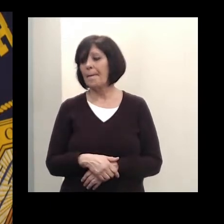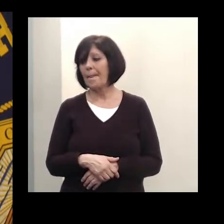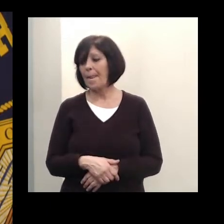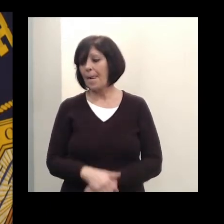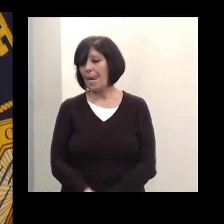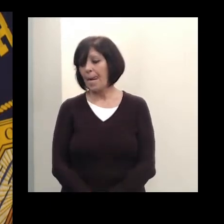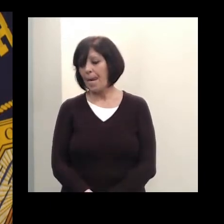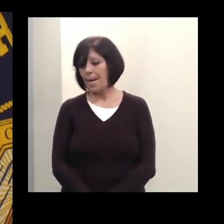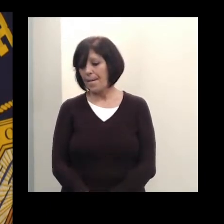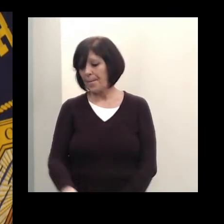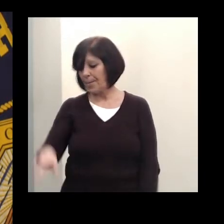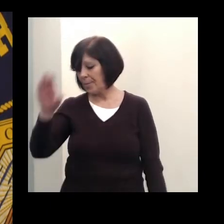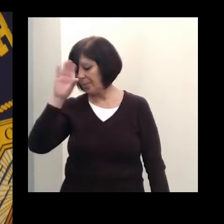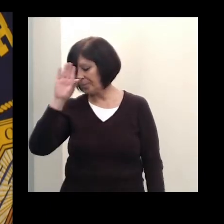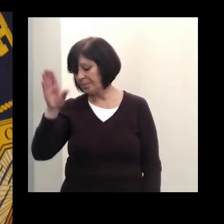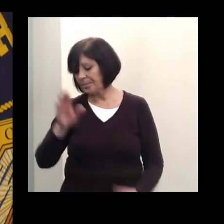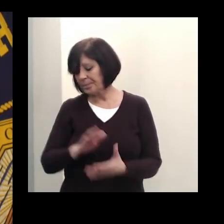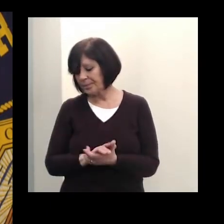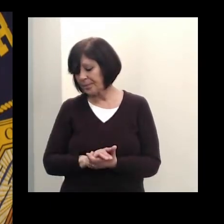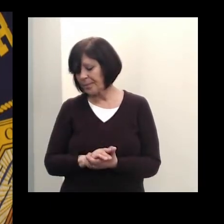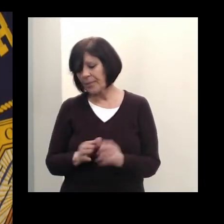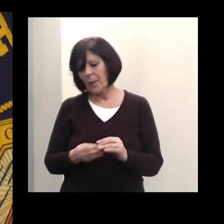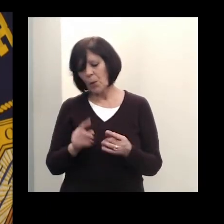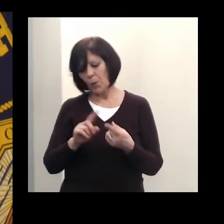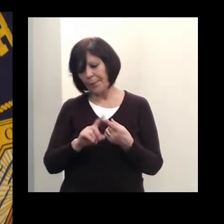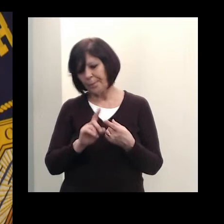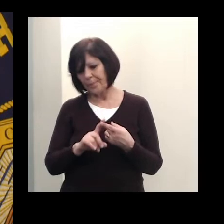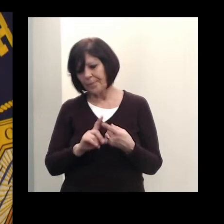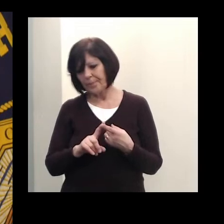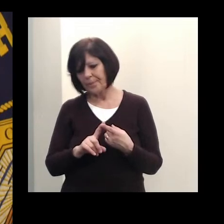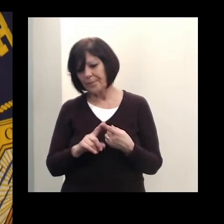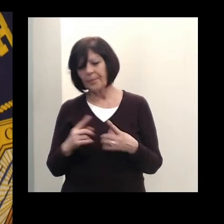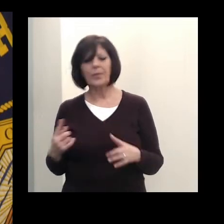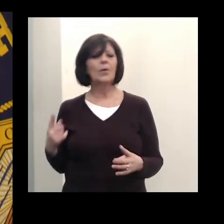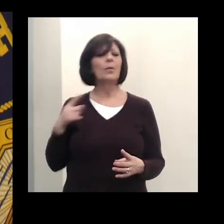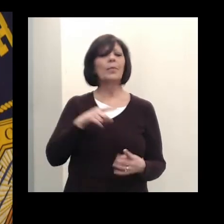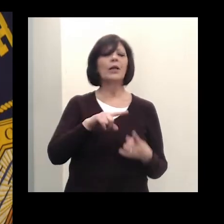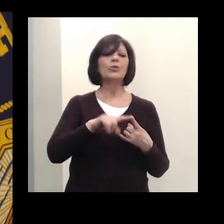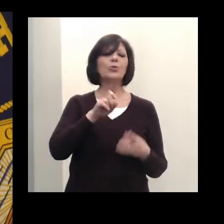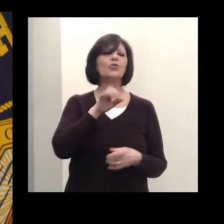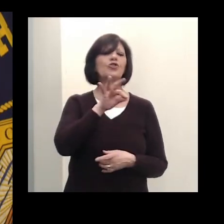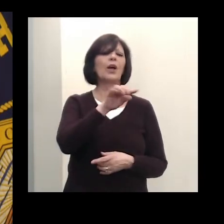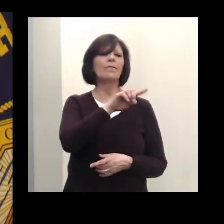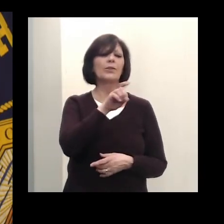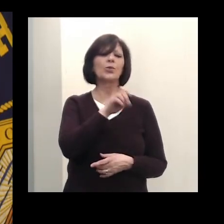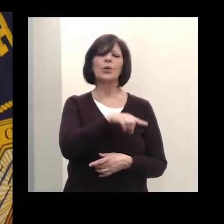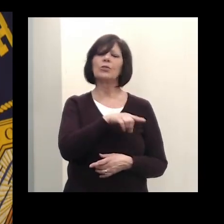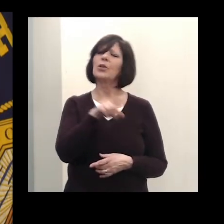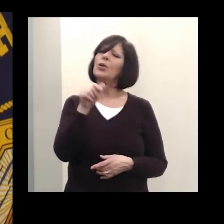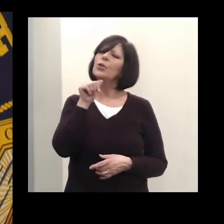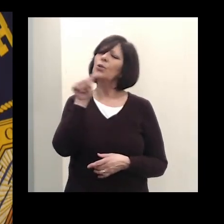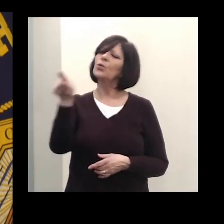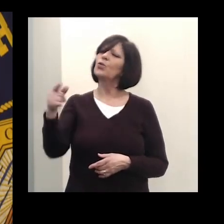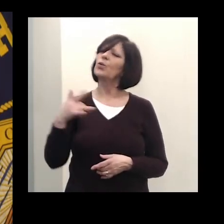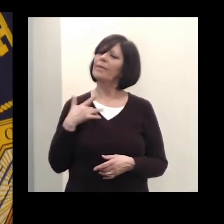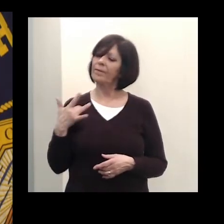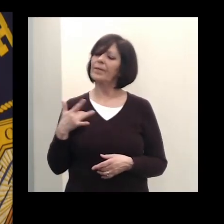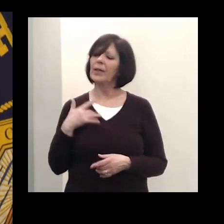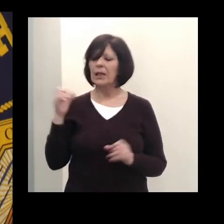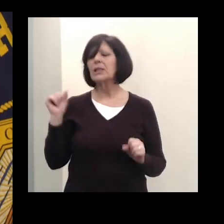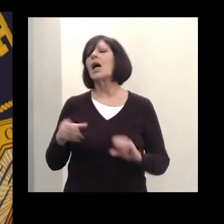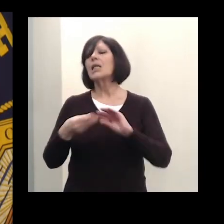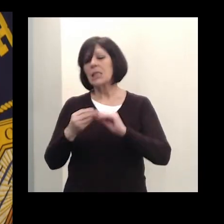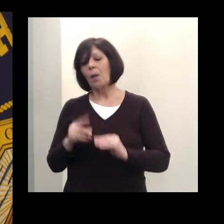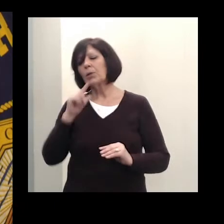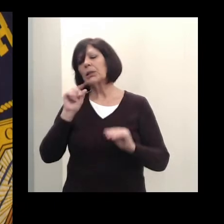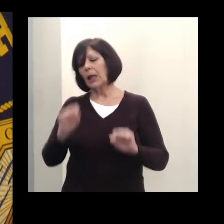Hi, County Executive. Number one, going back to Jeff Russo's questions, don't you feel, even though numbers can be confusing,